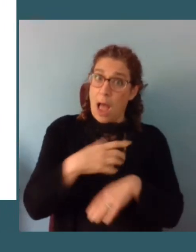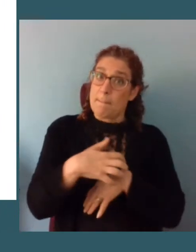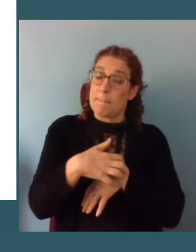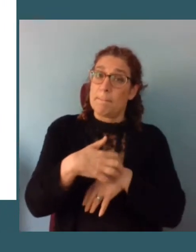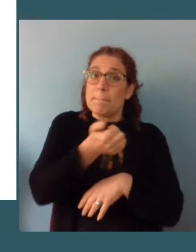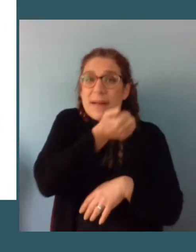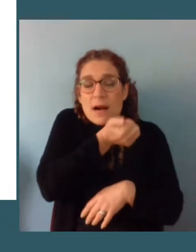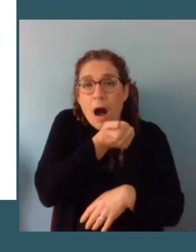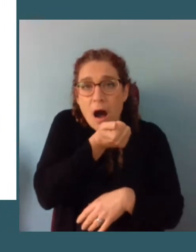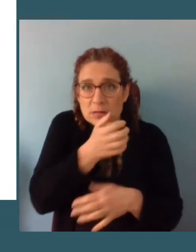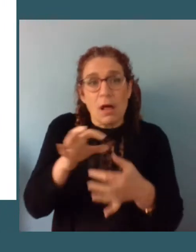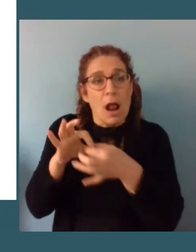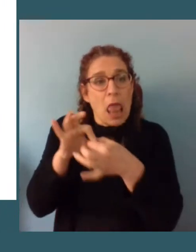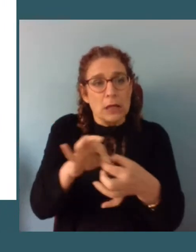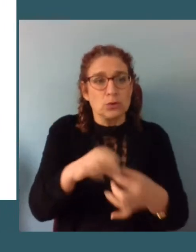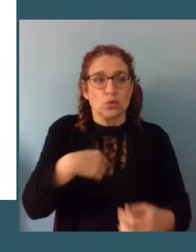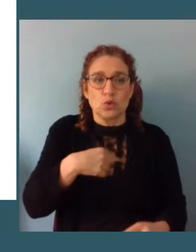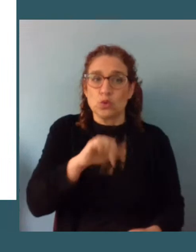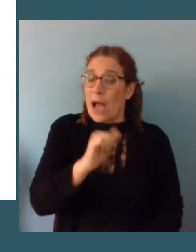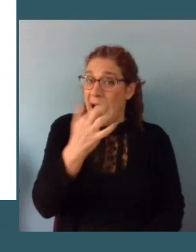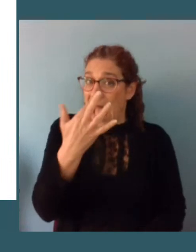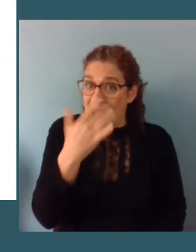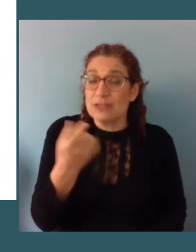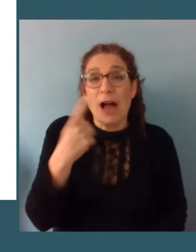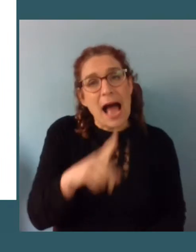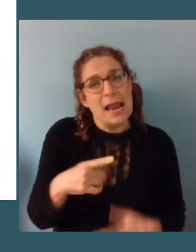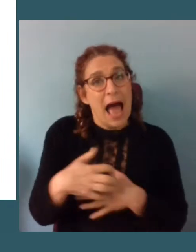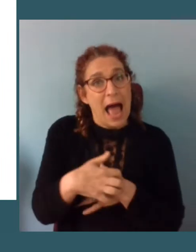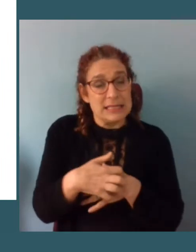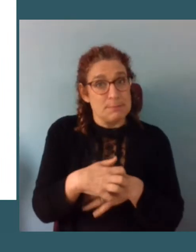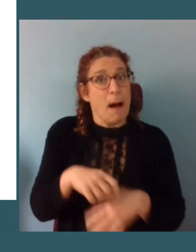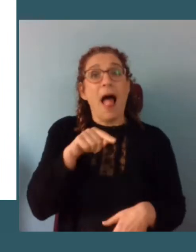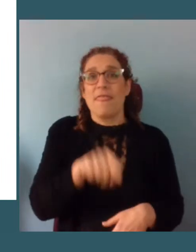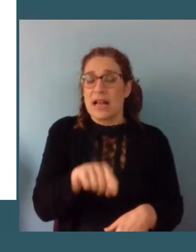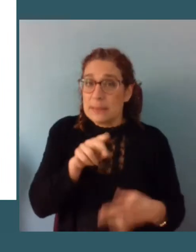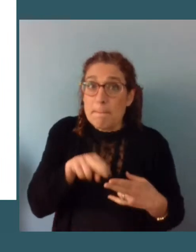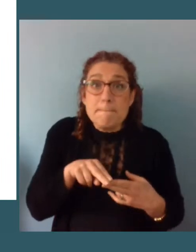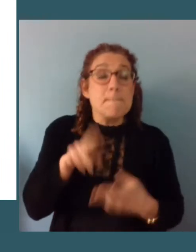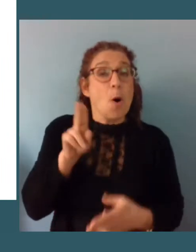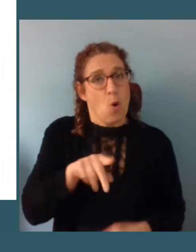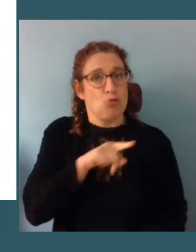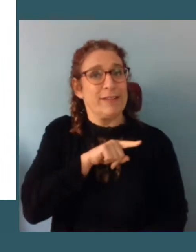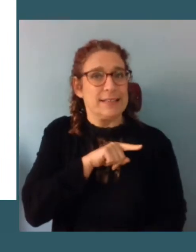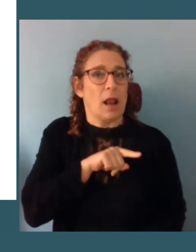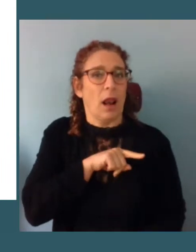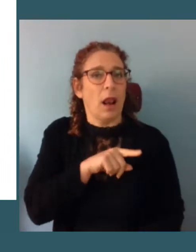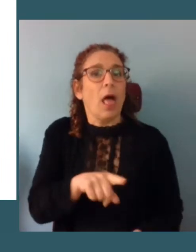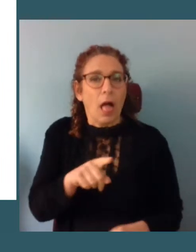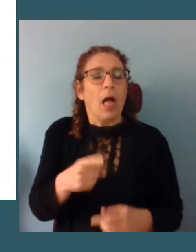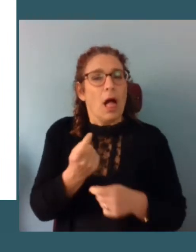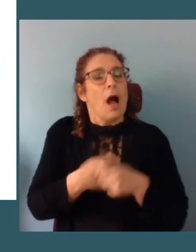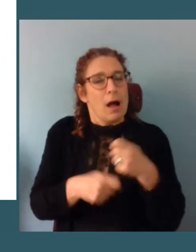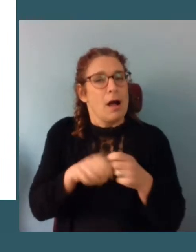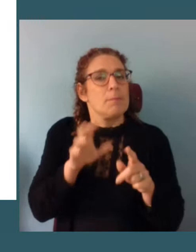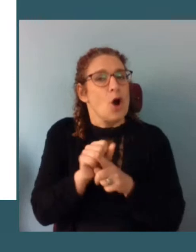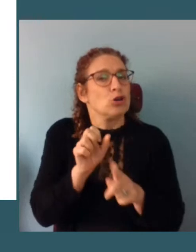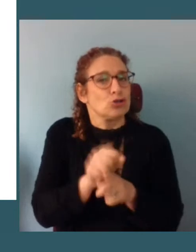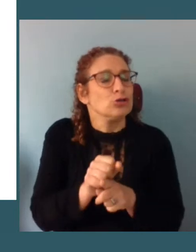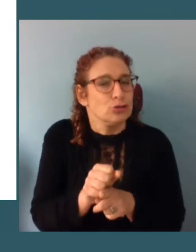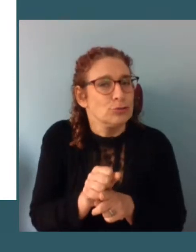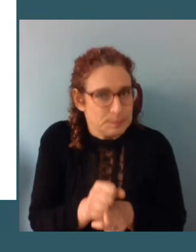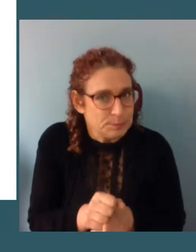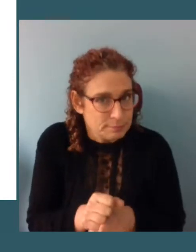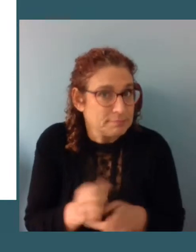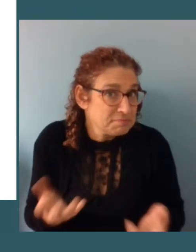factor, but family history it is not. So if they've got an atopic family, it doesn't necessarily mean that they